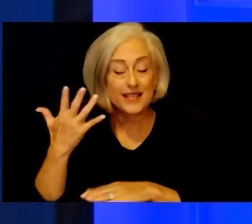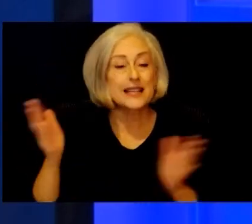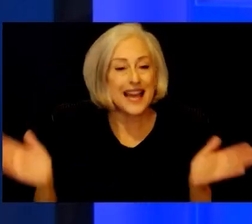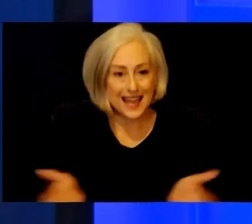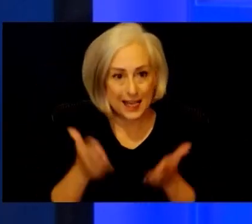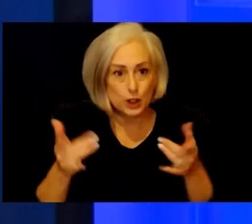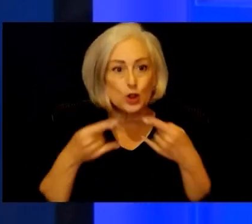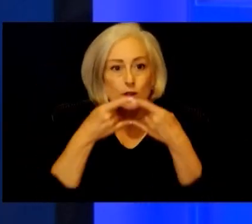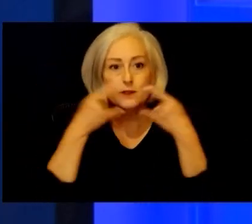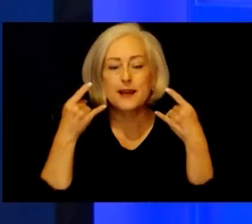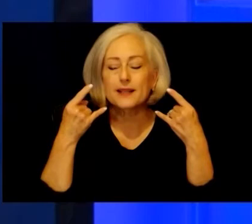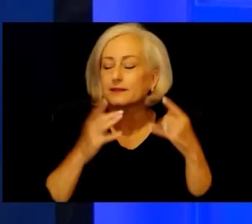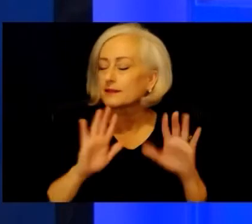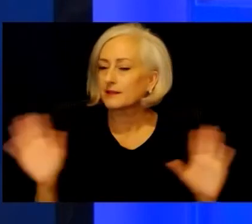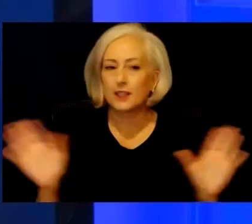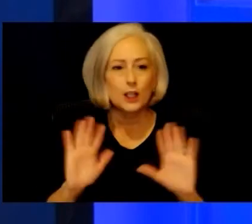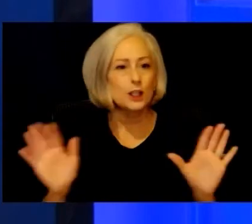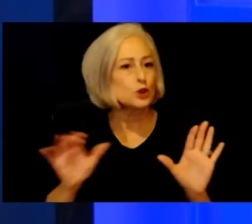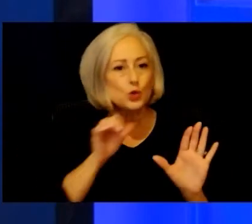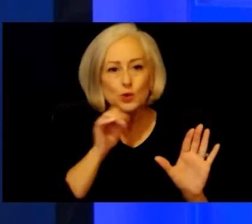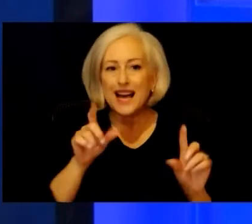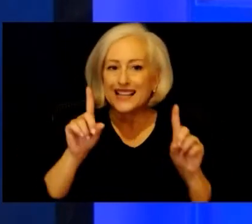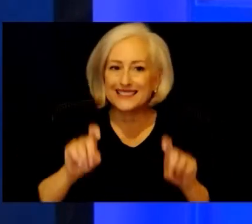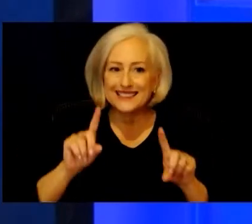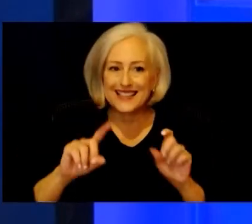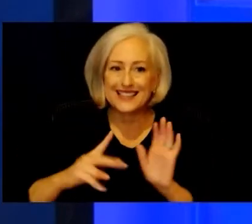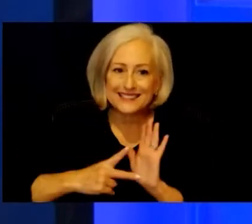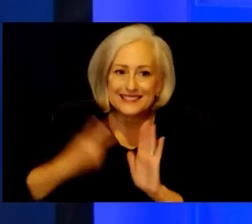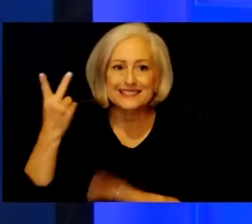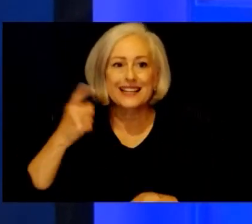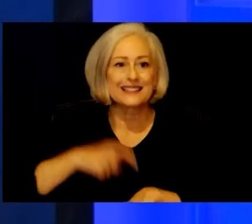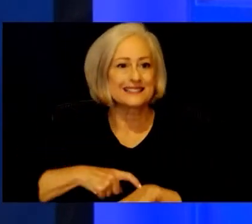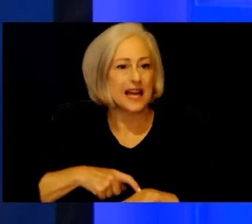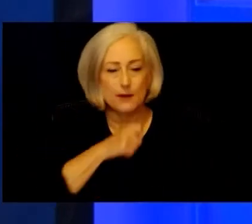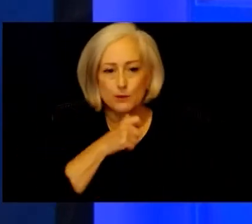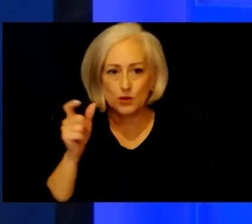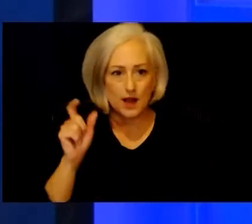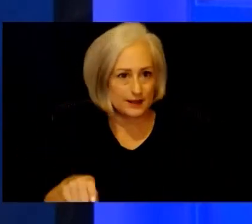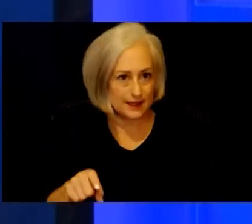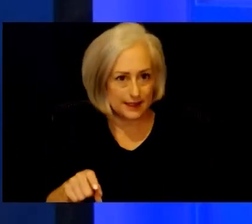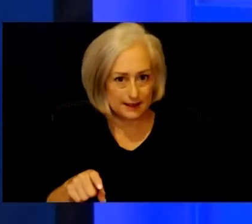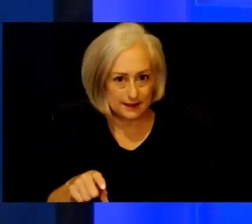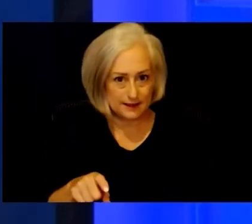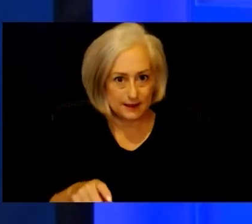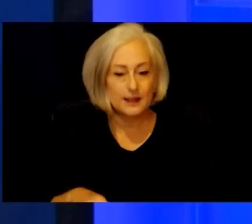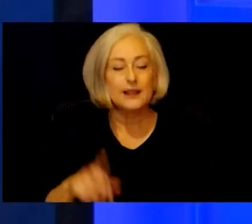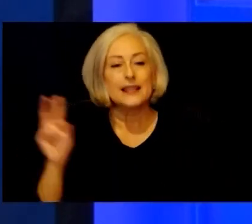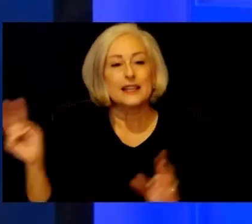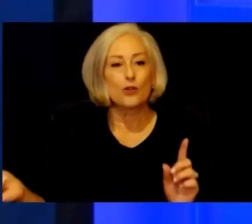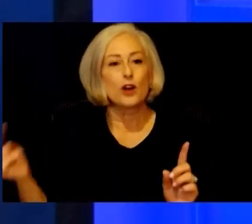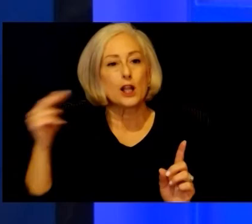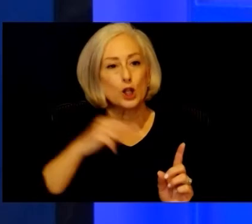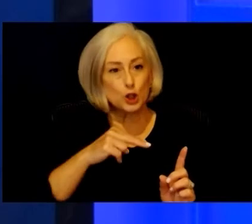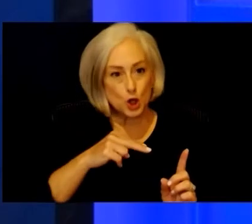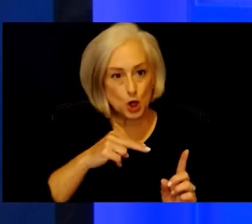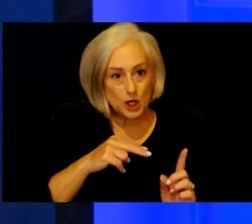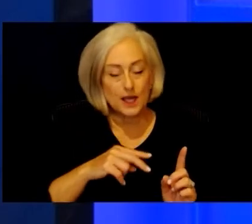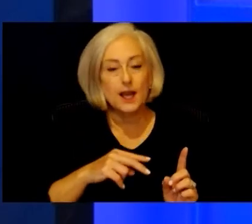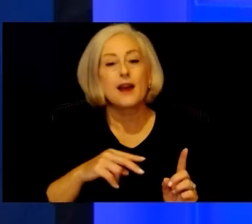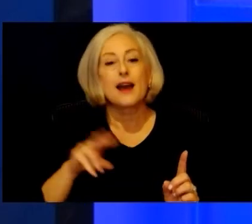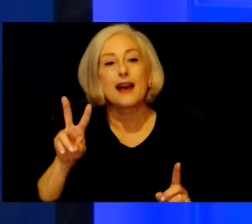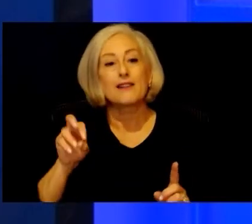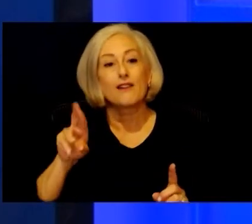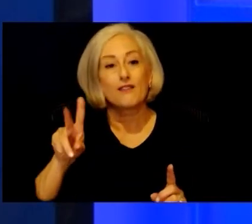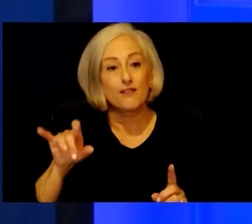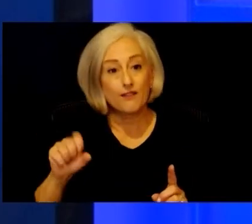testing again. There is no reason for that. Again, if we go back to the virology of this, what we believe and we have good evidence is